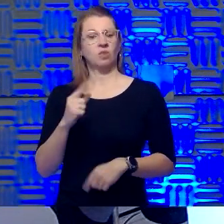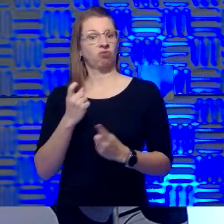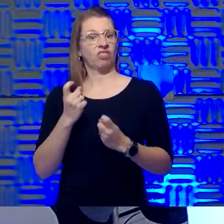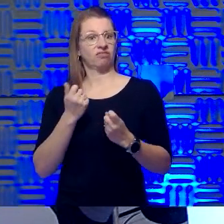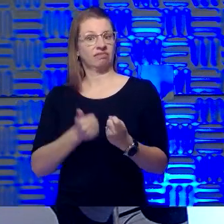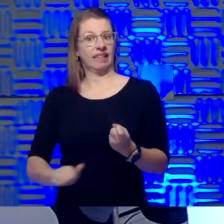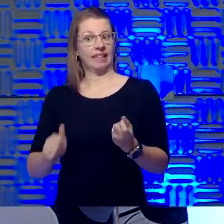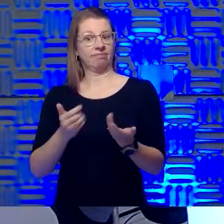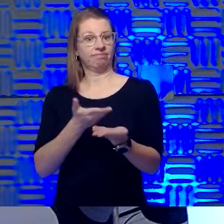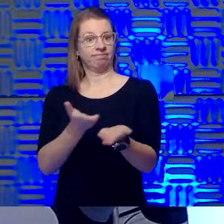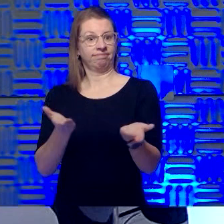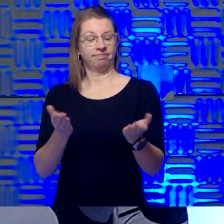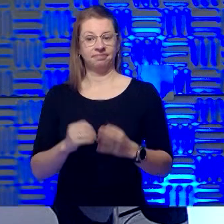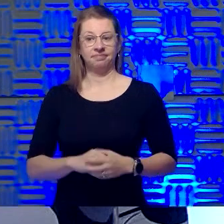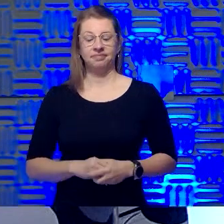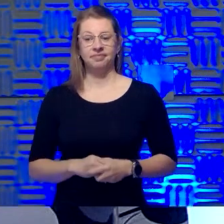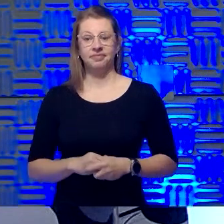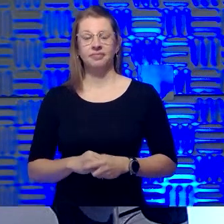questions.